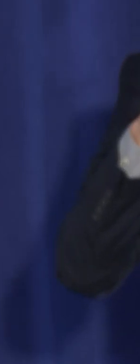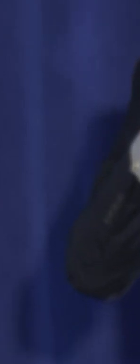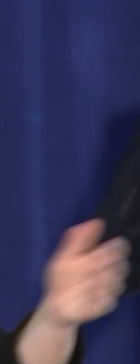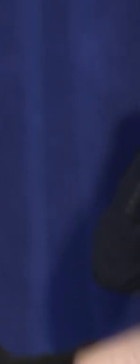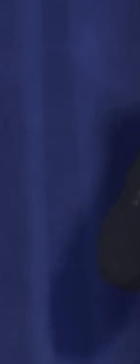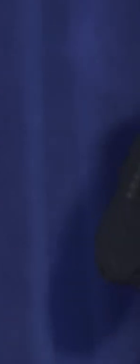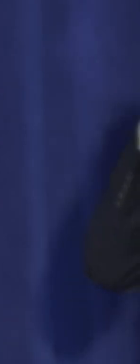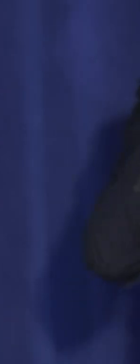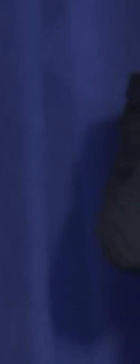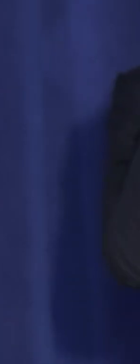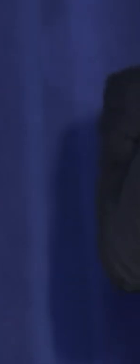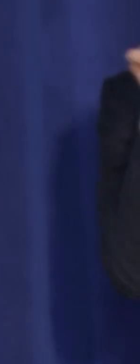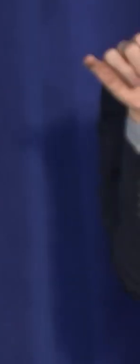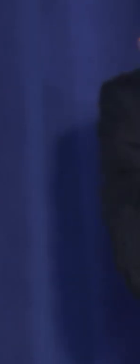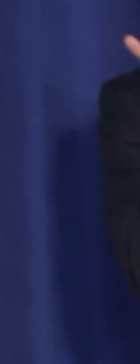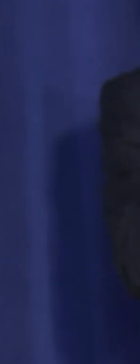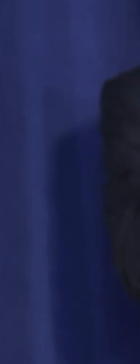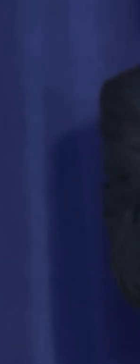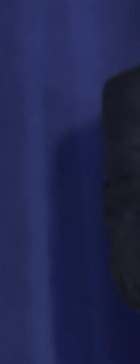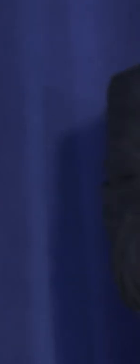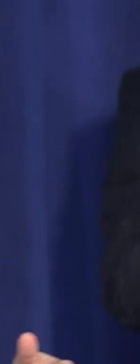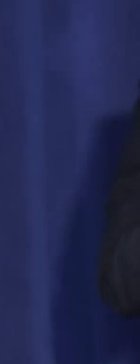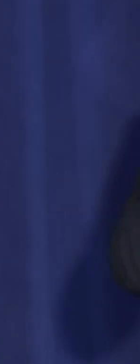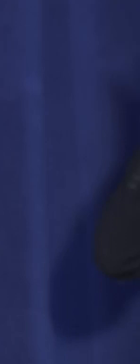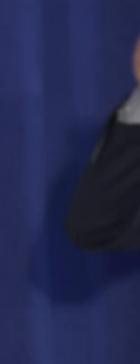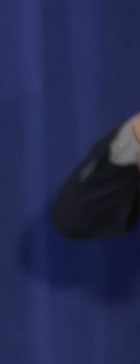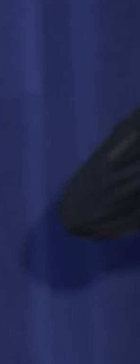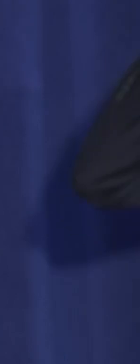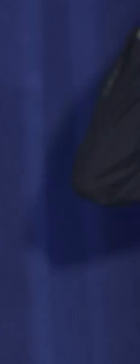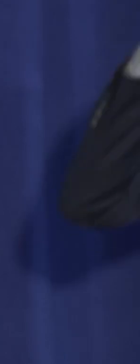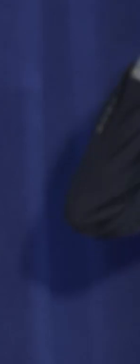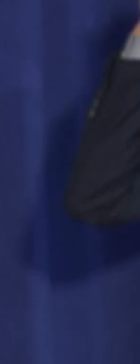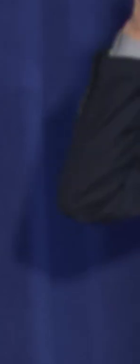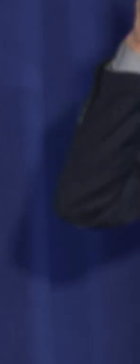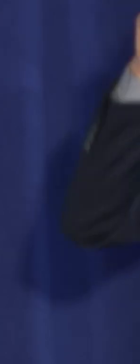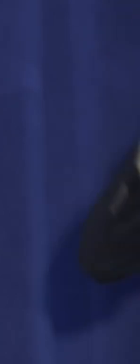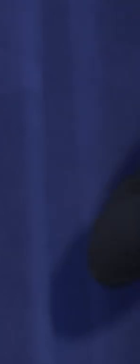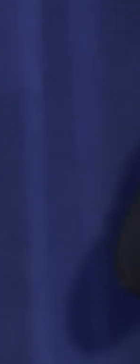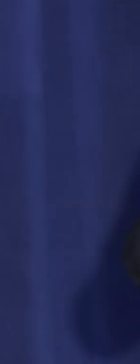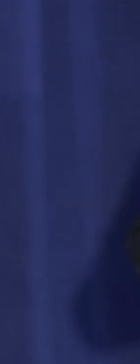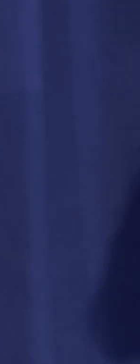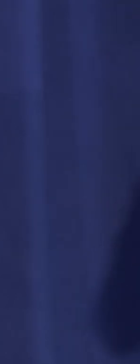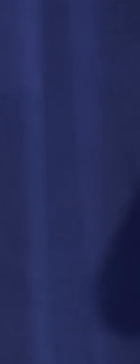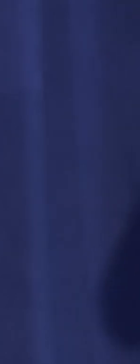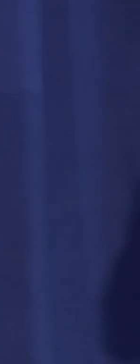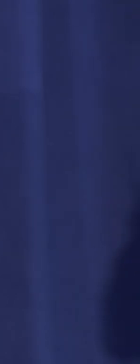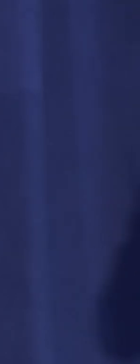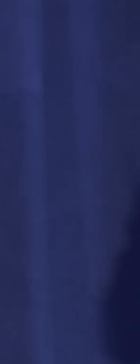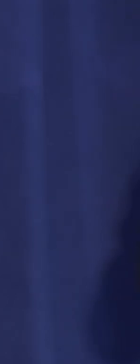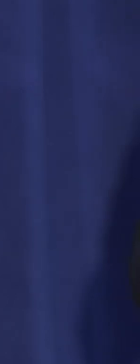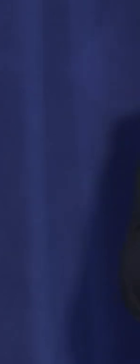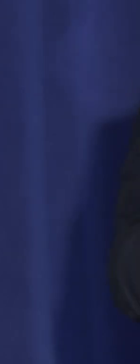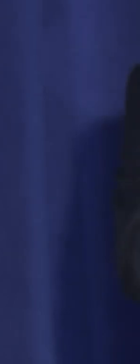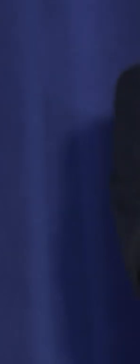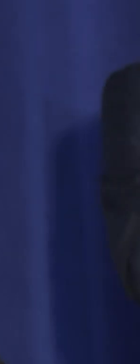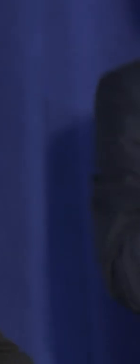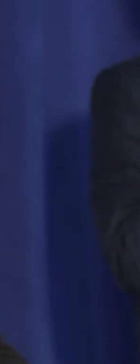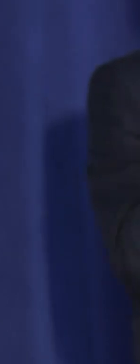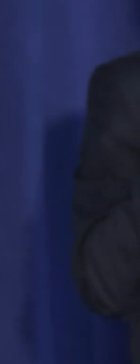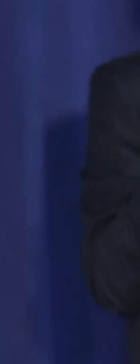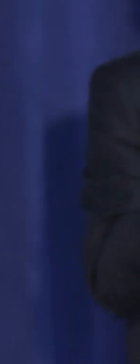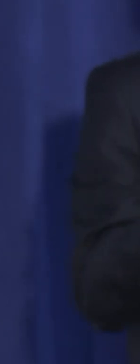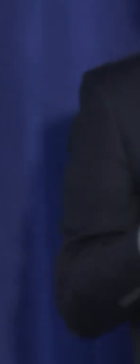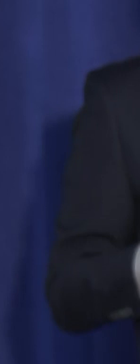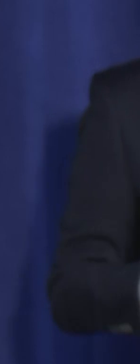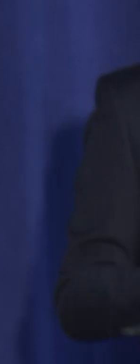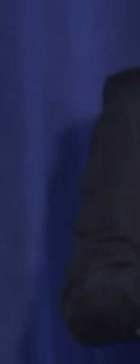say, oh, you're just saying COVID's like the flu. We don't care about the flu. I am not saying that. In vaccinated and boosted adults, in children, the